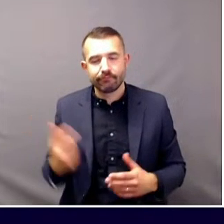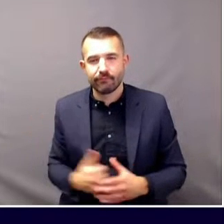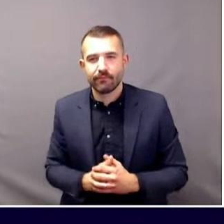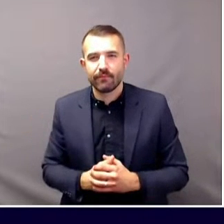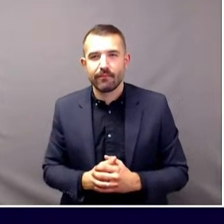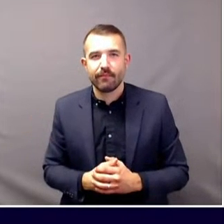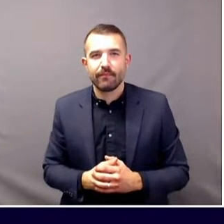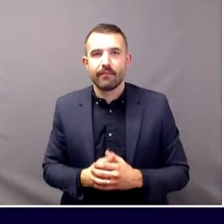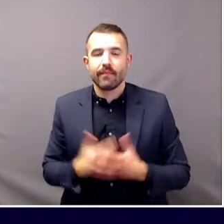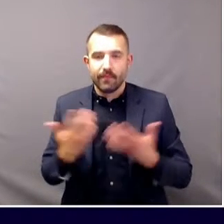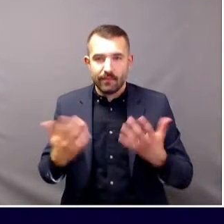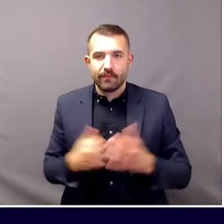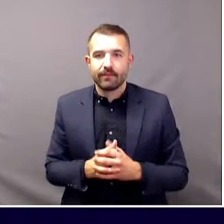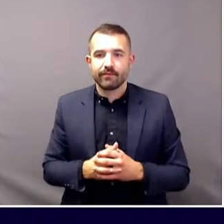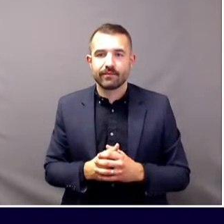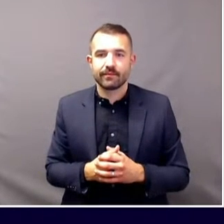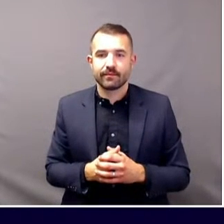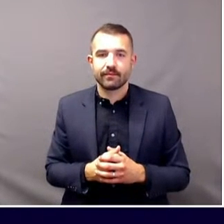Maine.